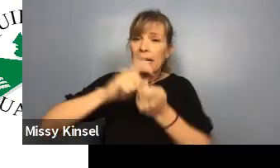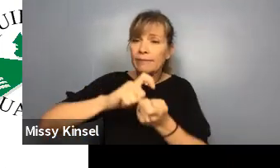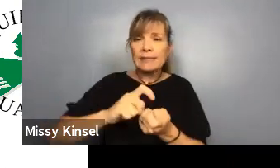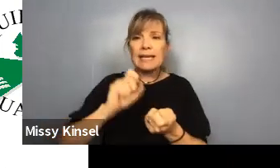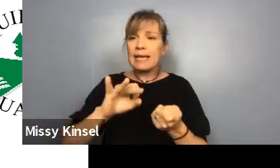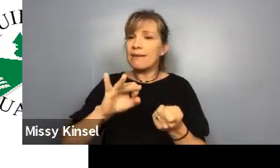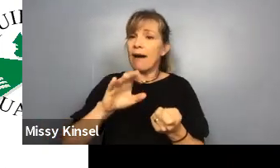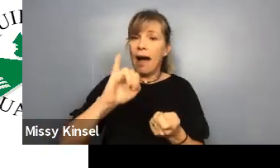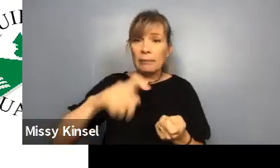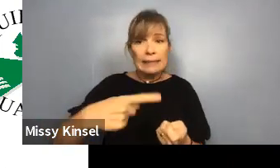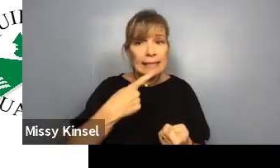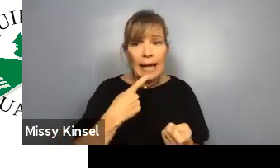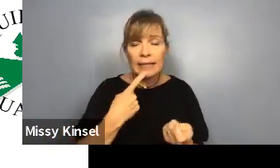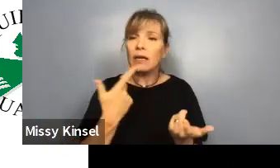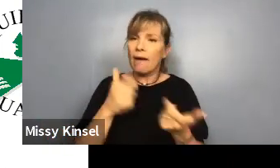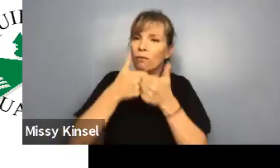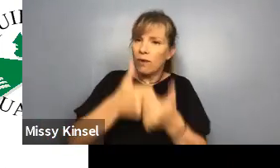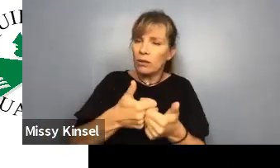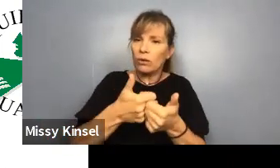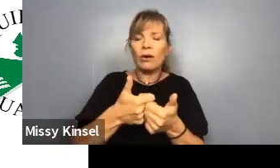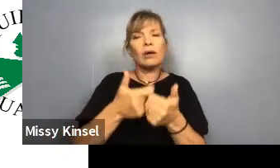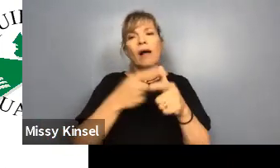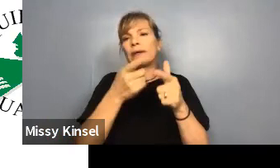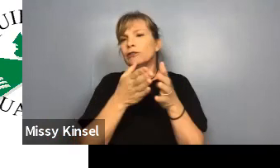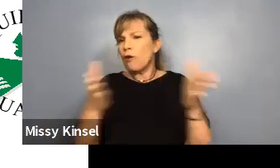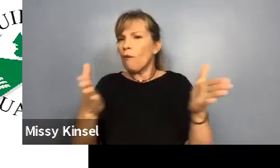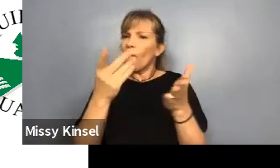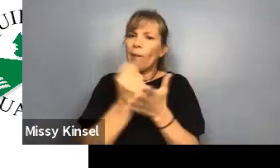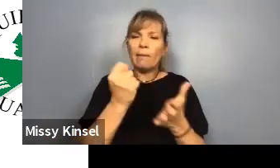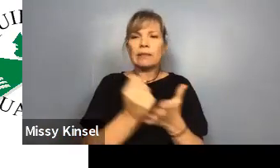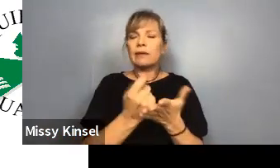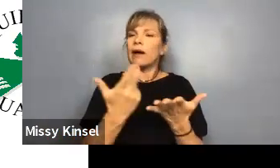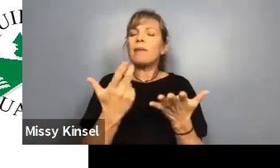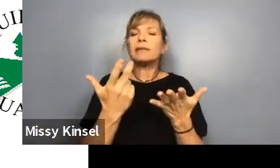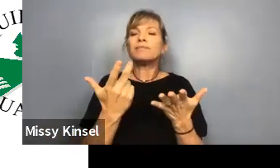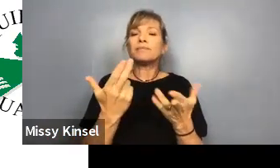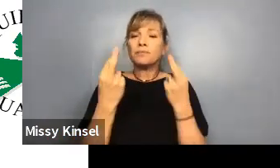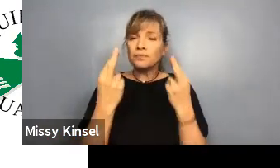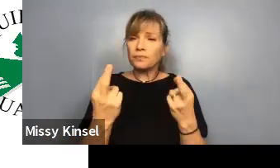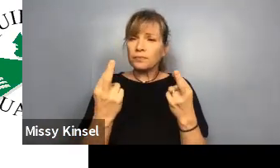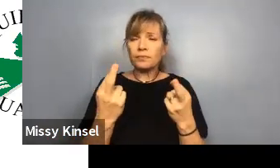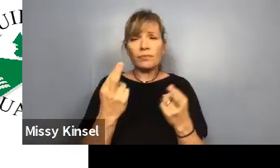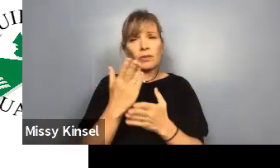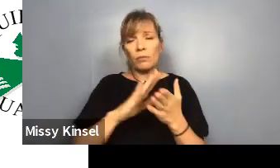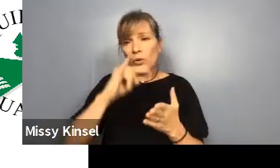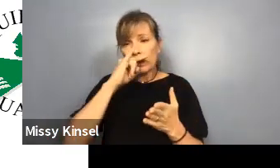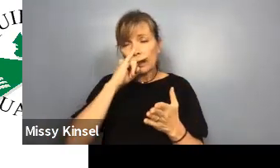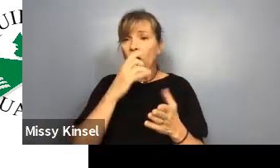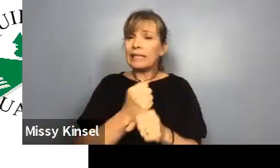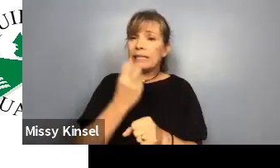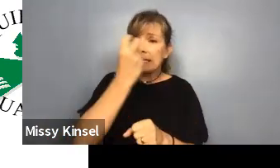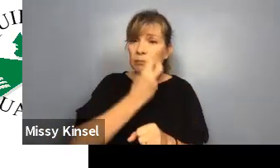their IEPs, and then the general therapies. You know, hopefully some of your kids are receiving speech